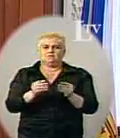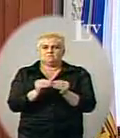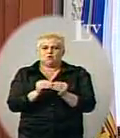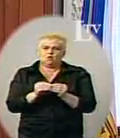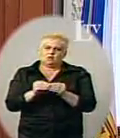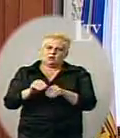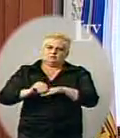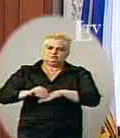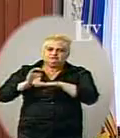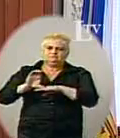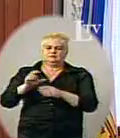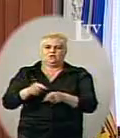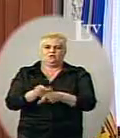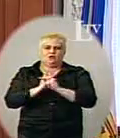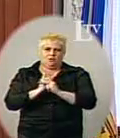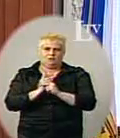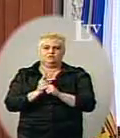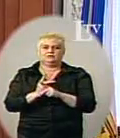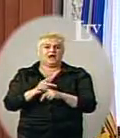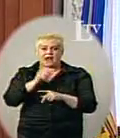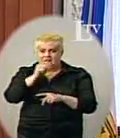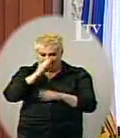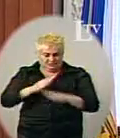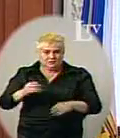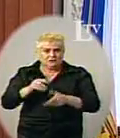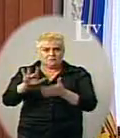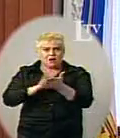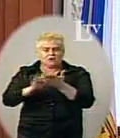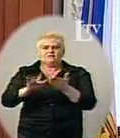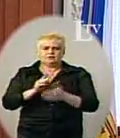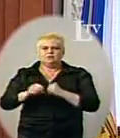loans with more time to pay them back.